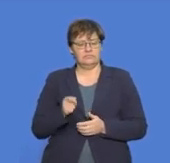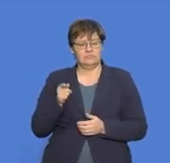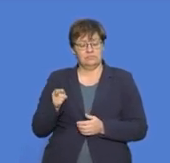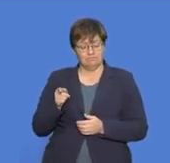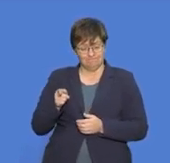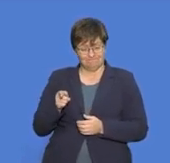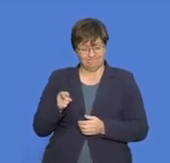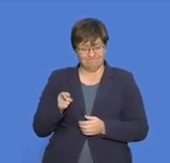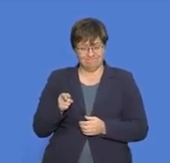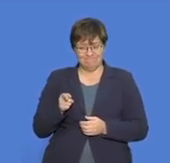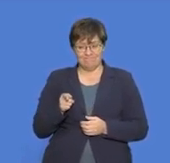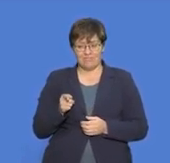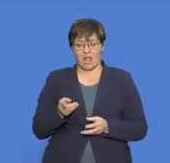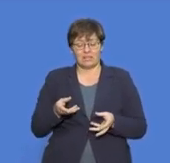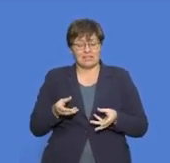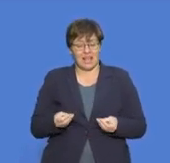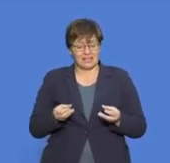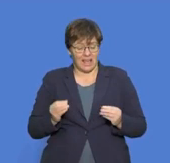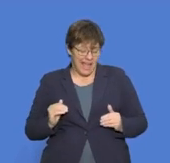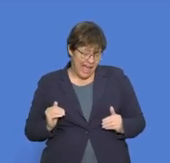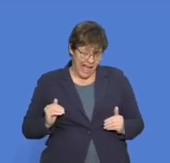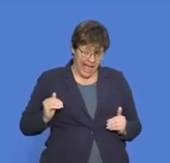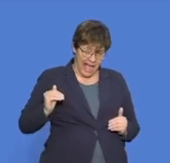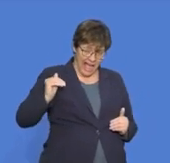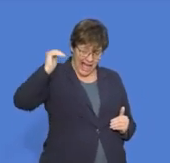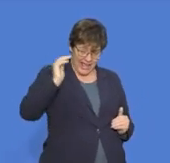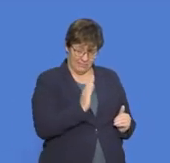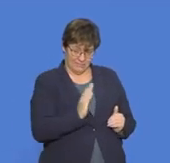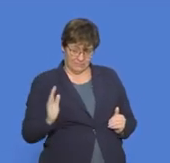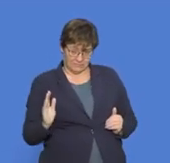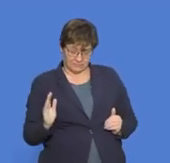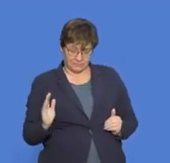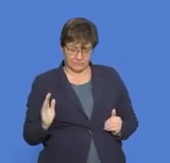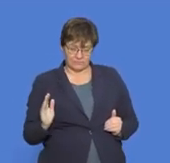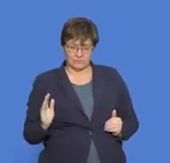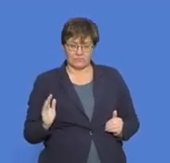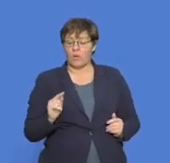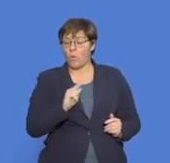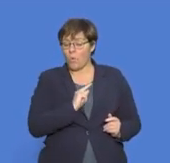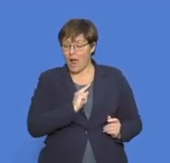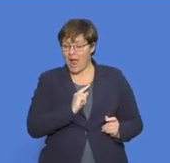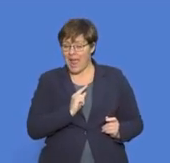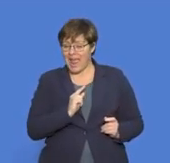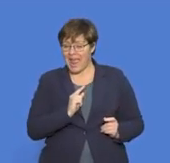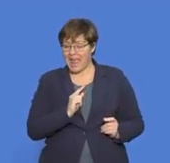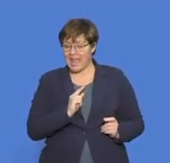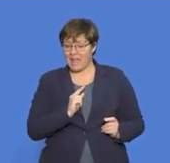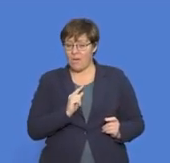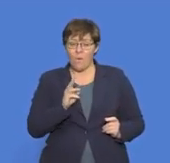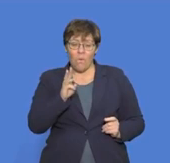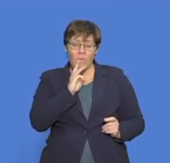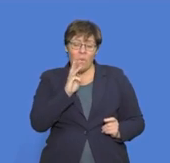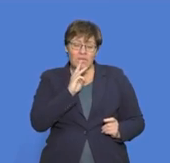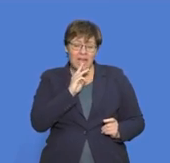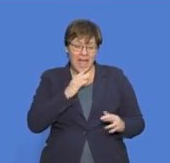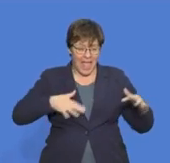the humidity is high. And because there's so much air or